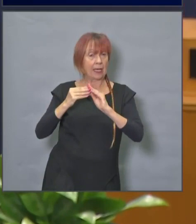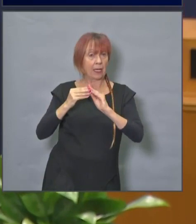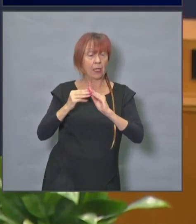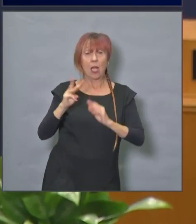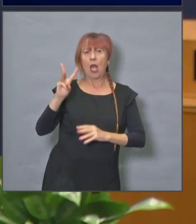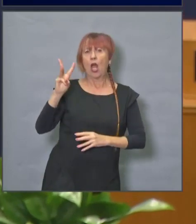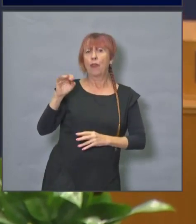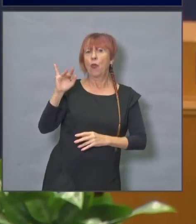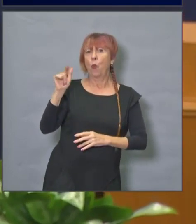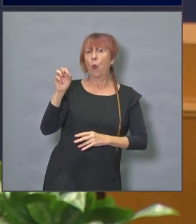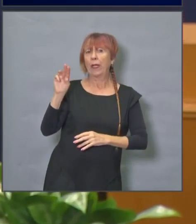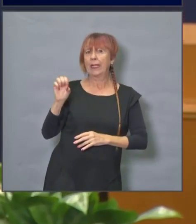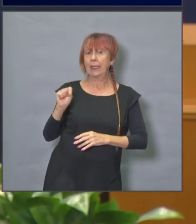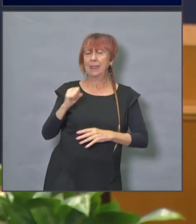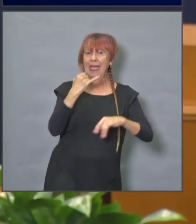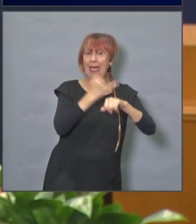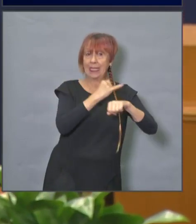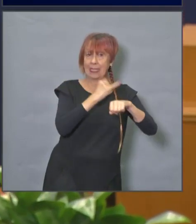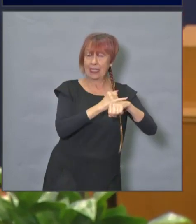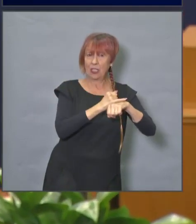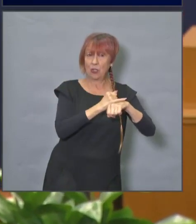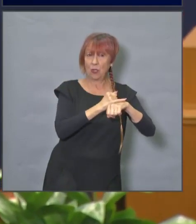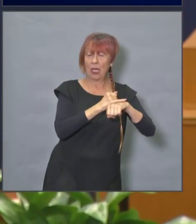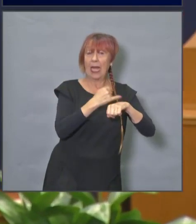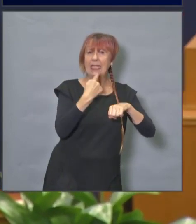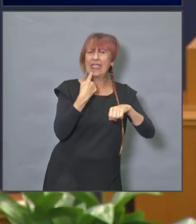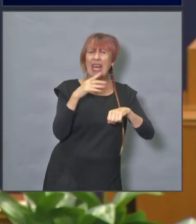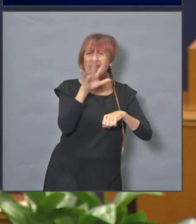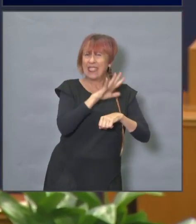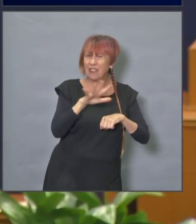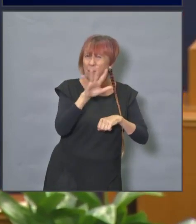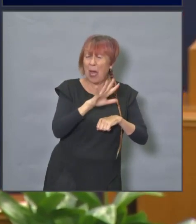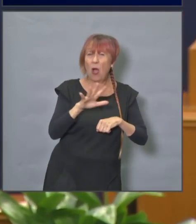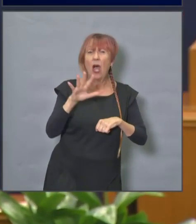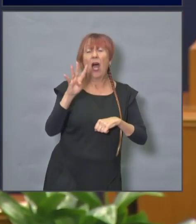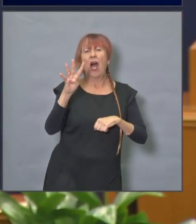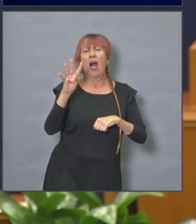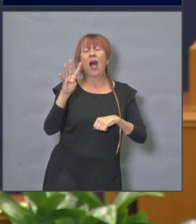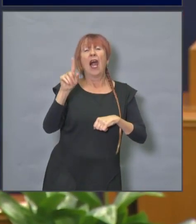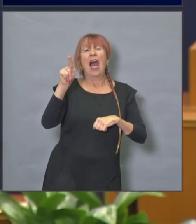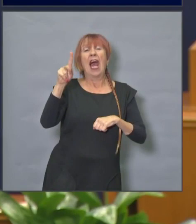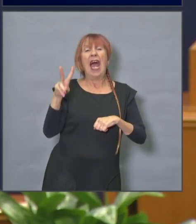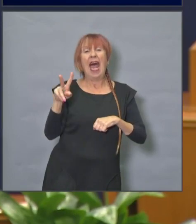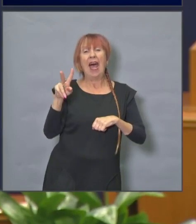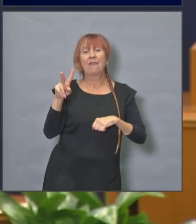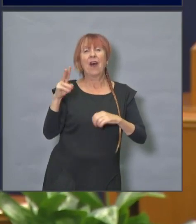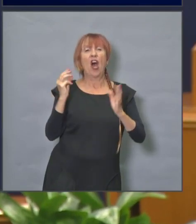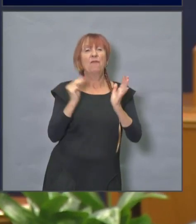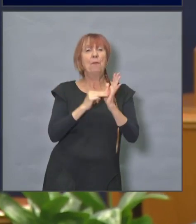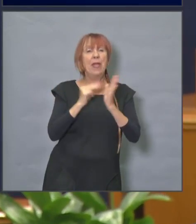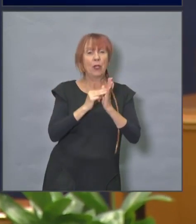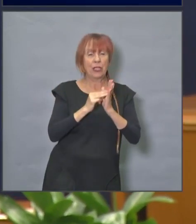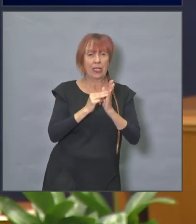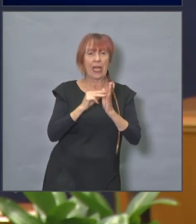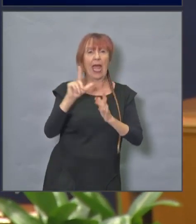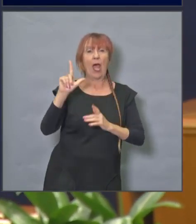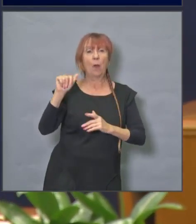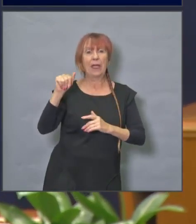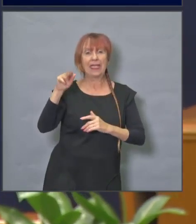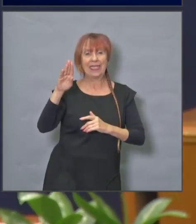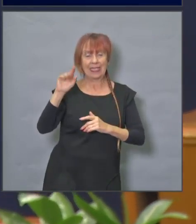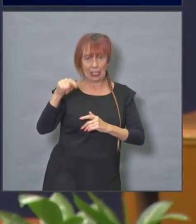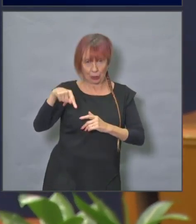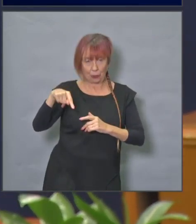Institute notes that there are roughly 500,000 LGBT adults in Los Angeles County. Two